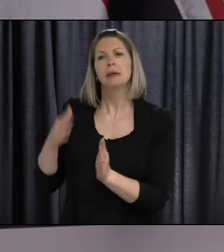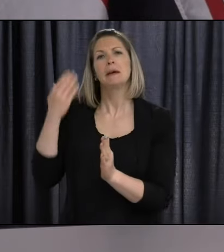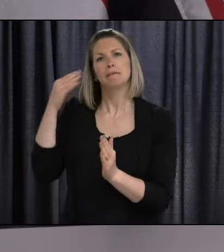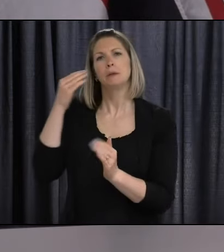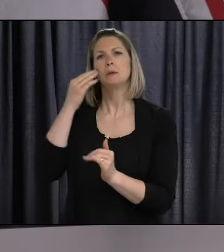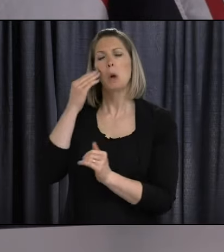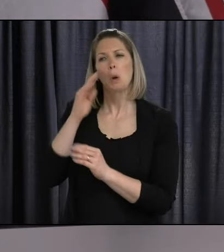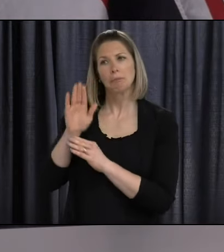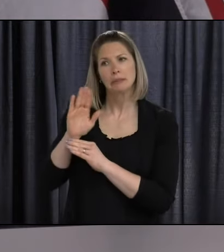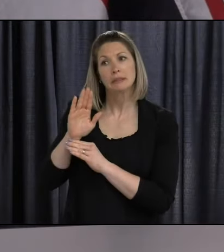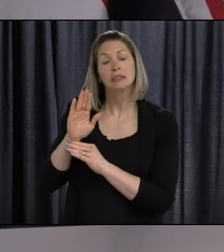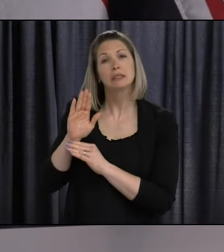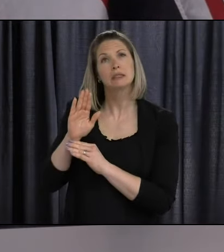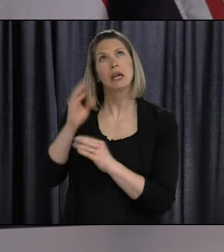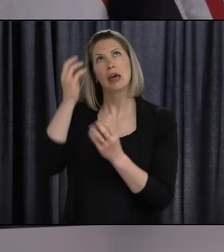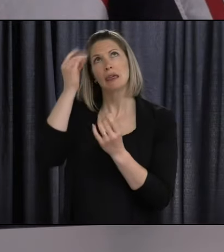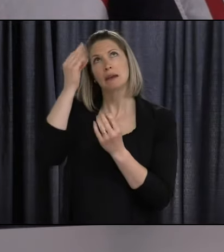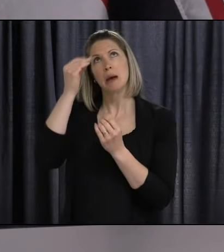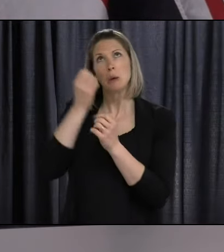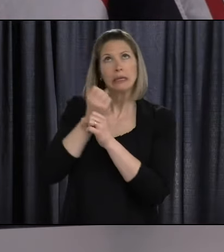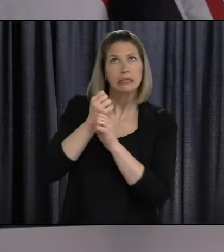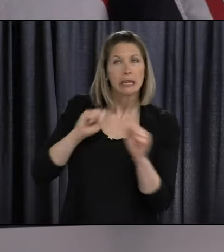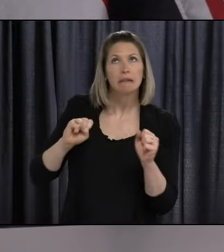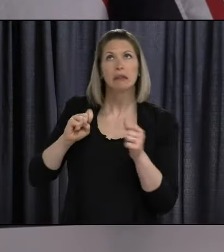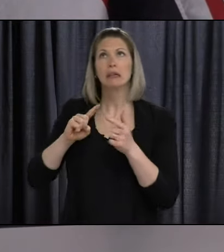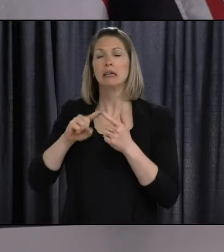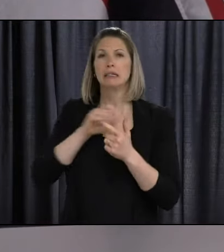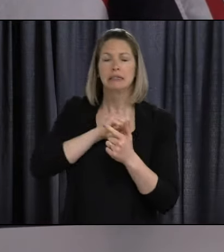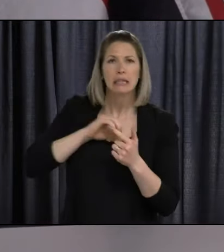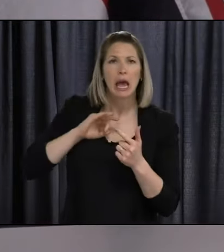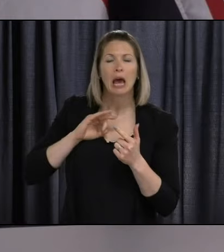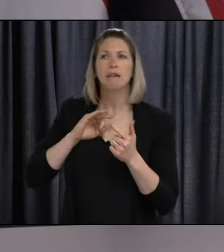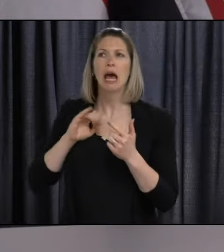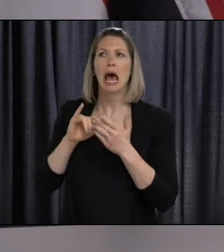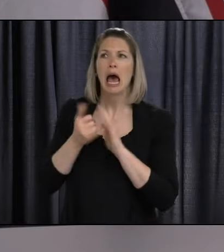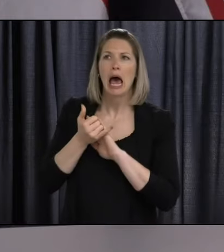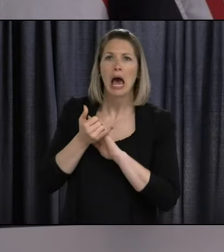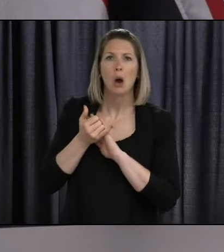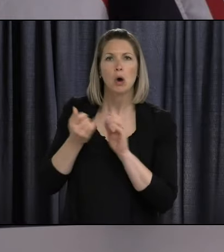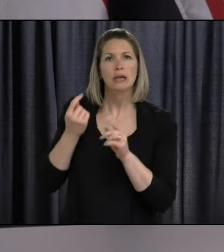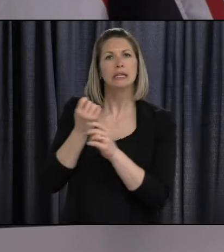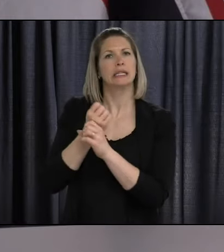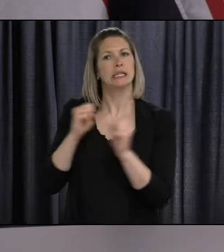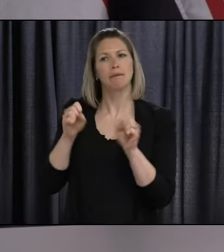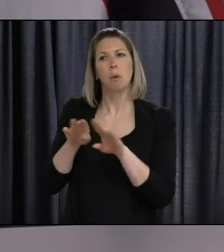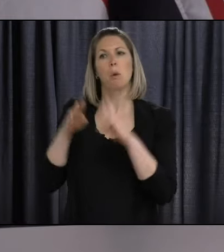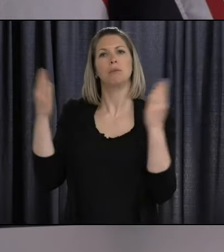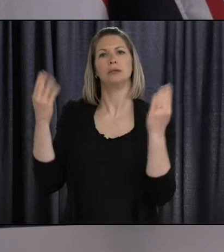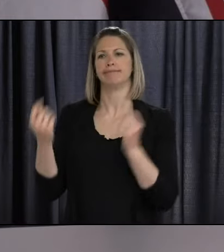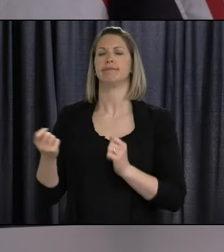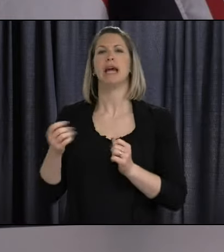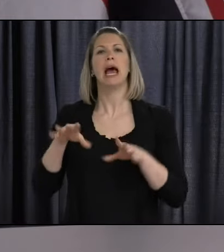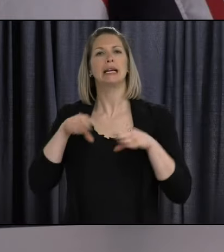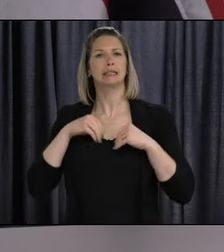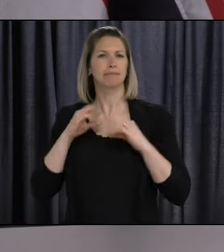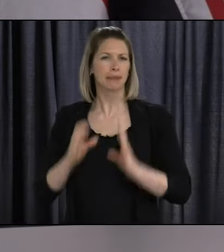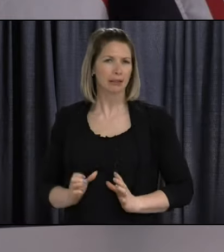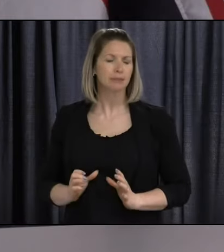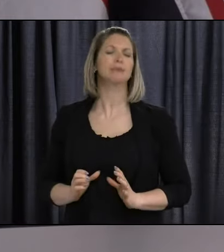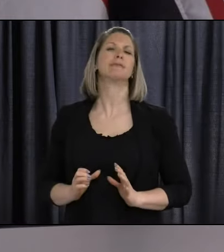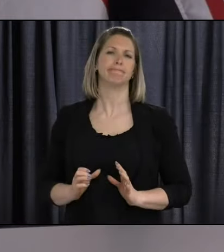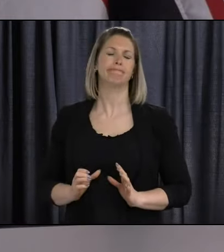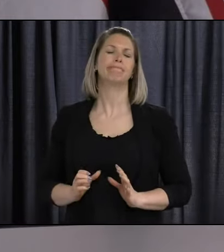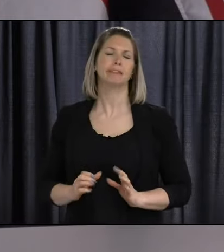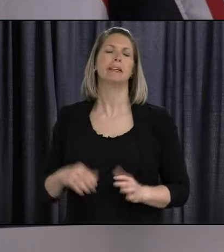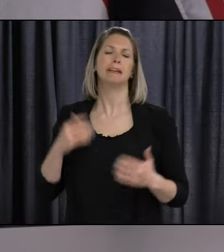priority right now is to reopen safely for the staff and public, and we will work with you to support you in doing so. I